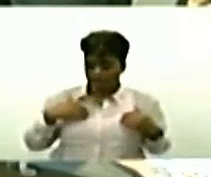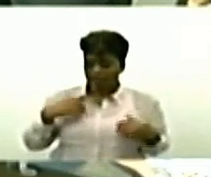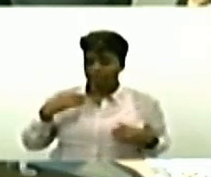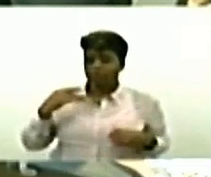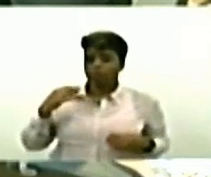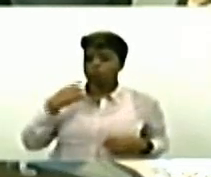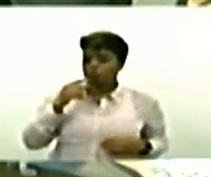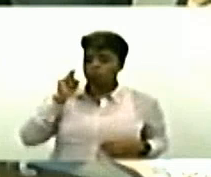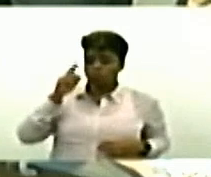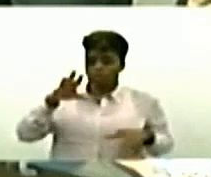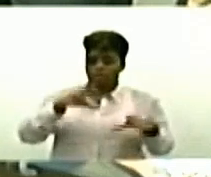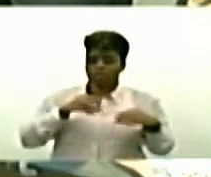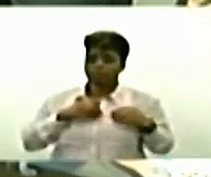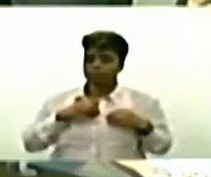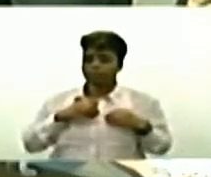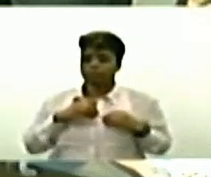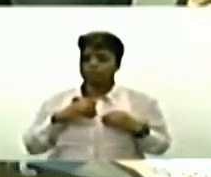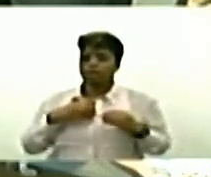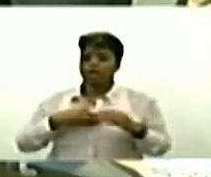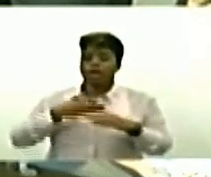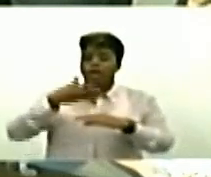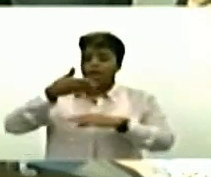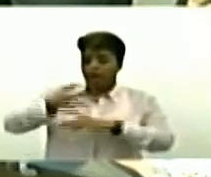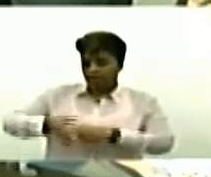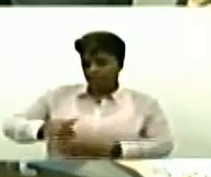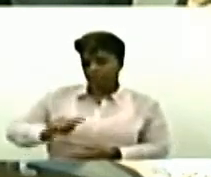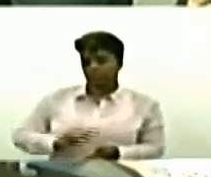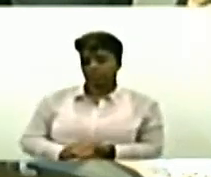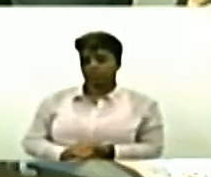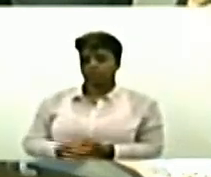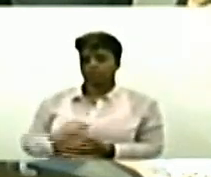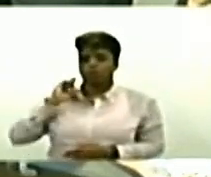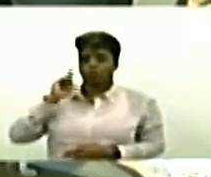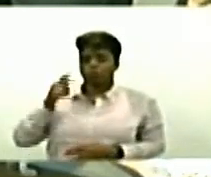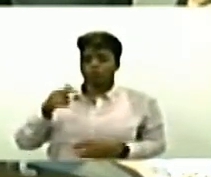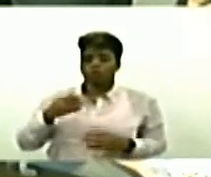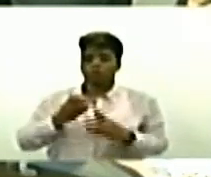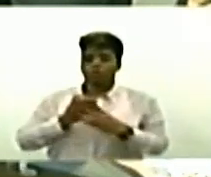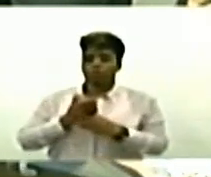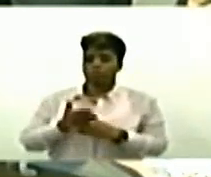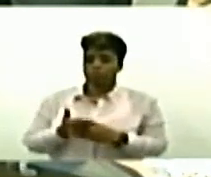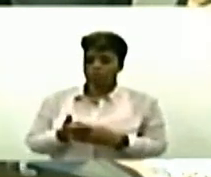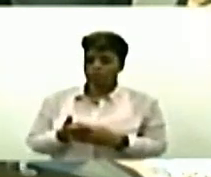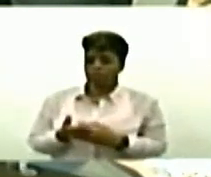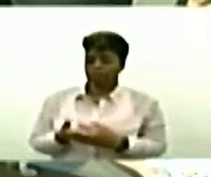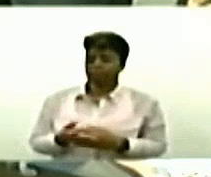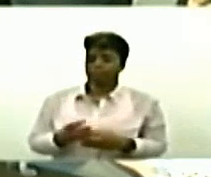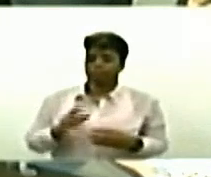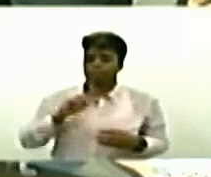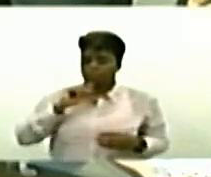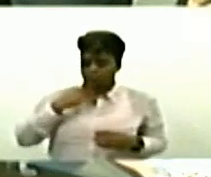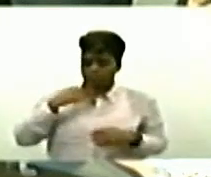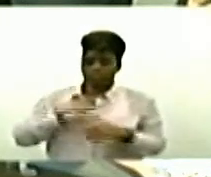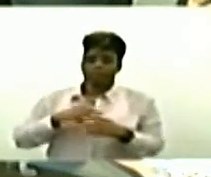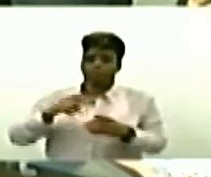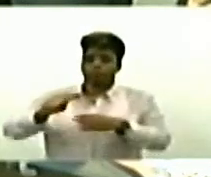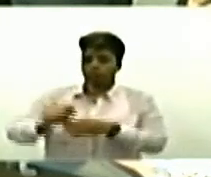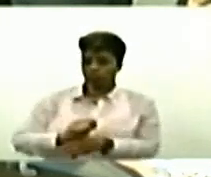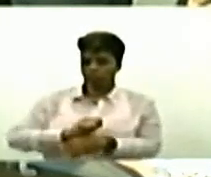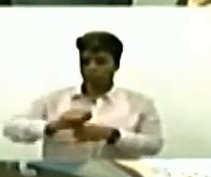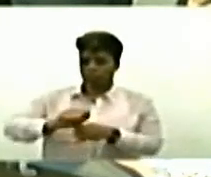traffic warden. After that is done, they will go through a rigorous period of training to bring them to the